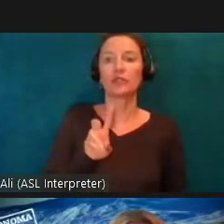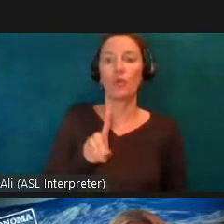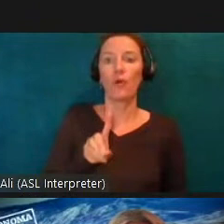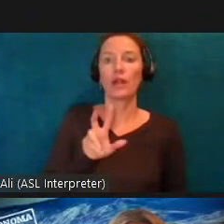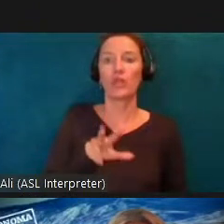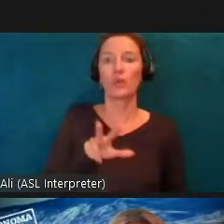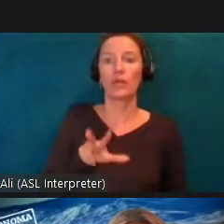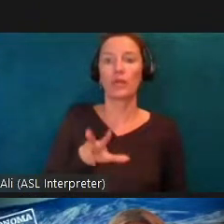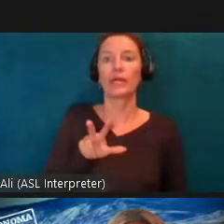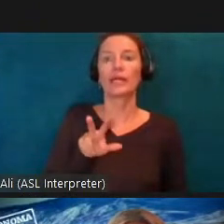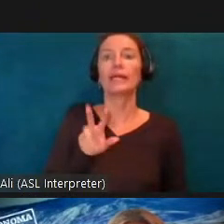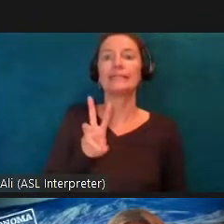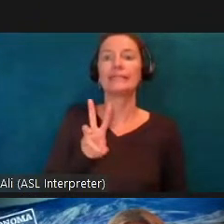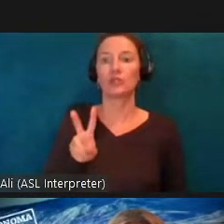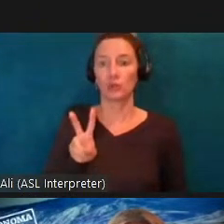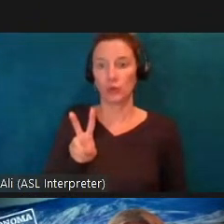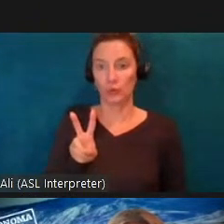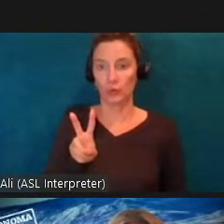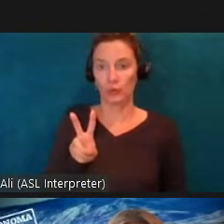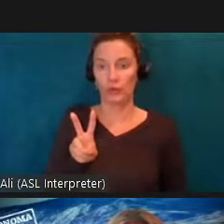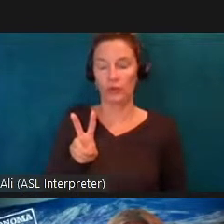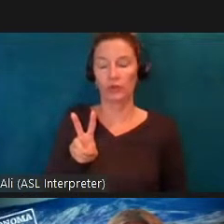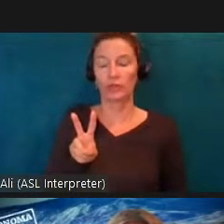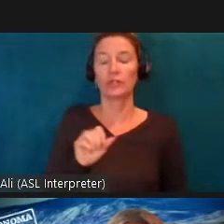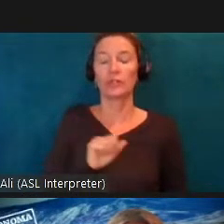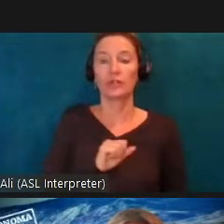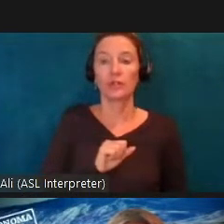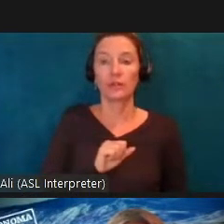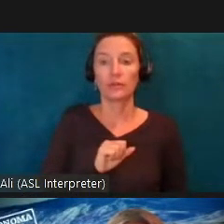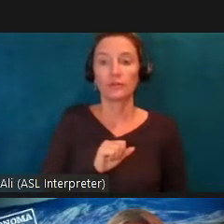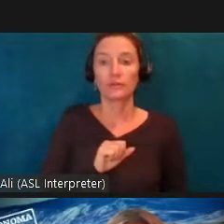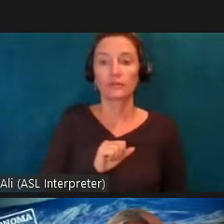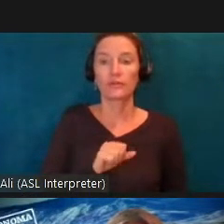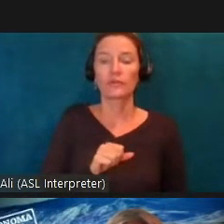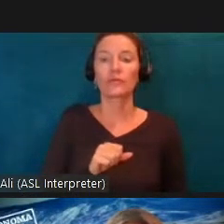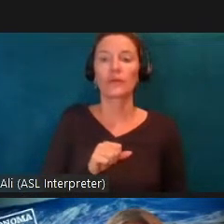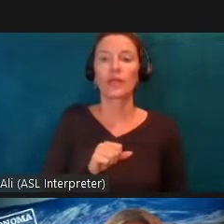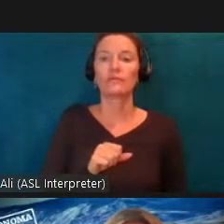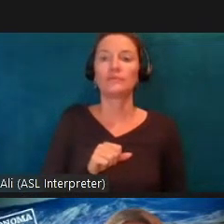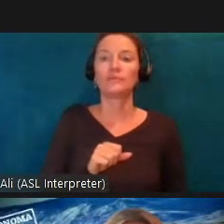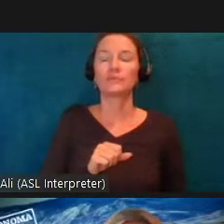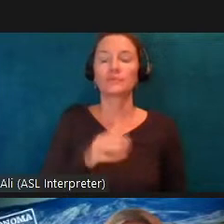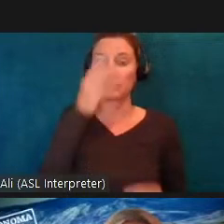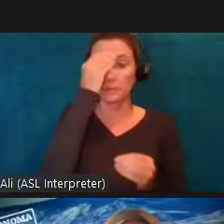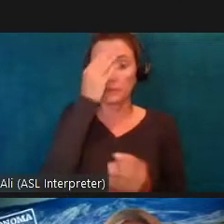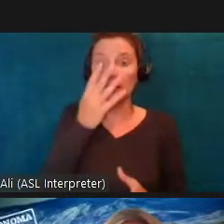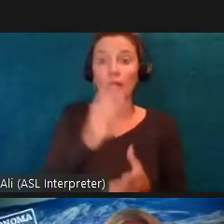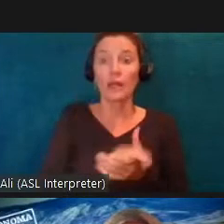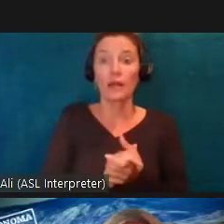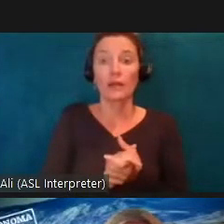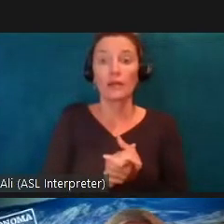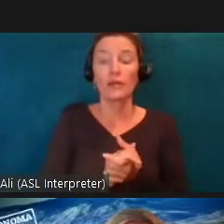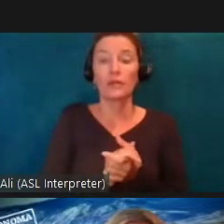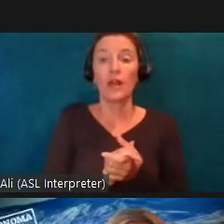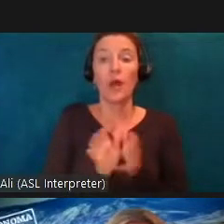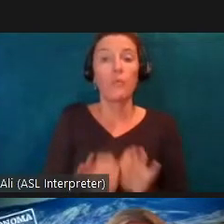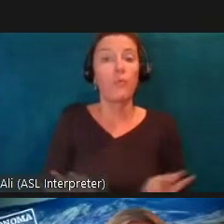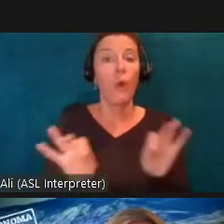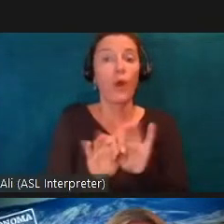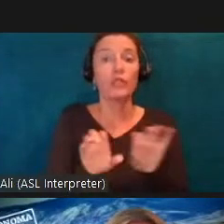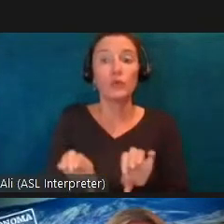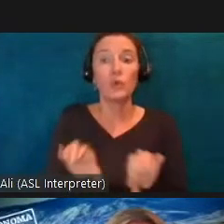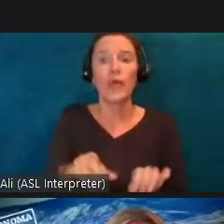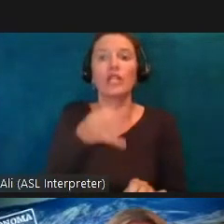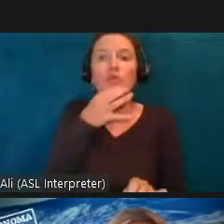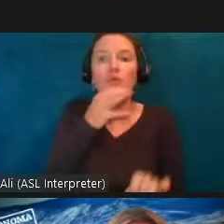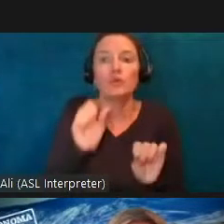1-800-621-3362. And I would just let folks know that it's important that they they do that as soon as they